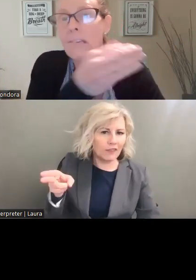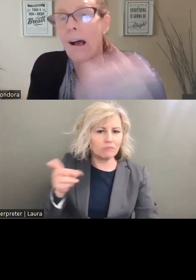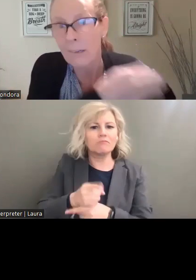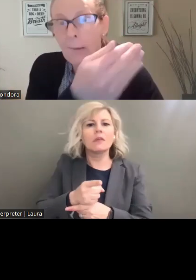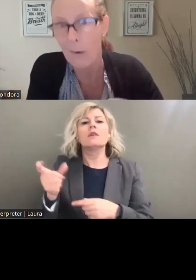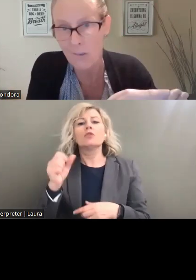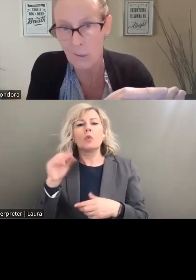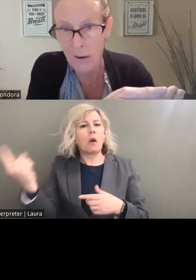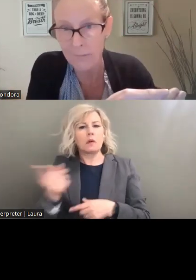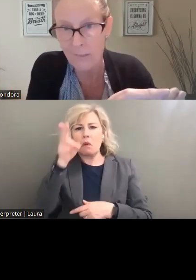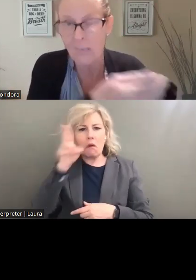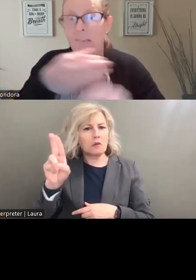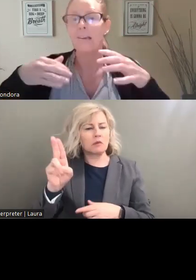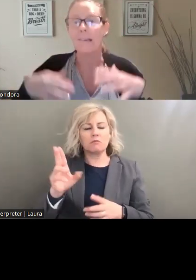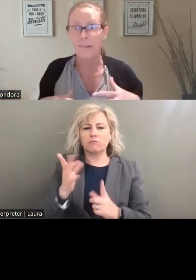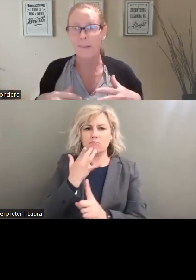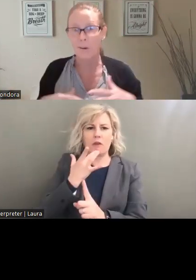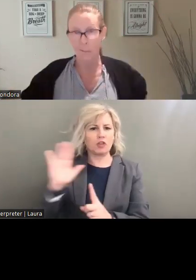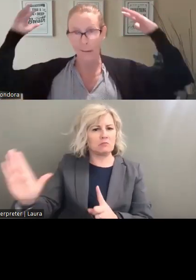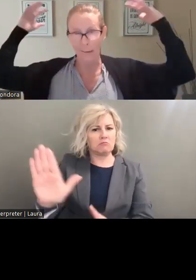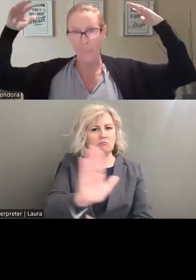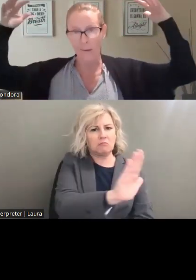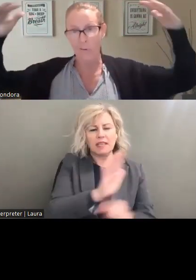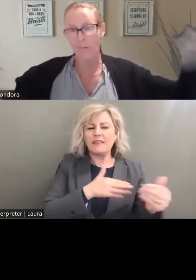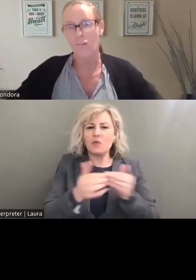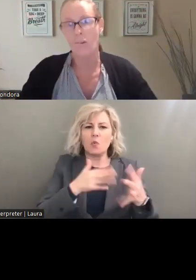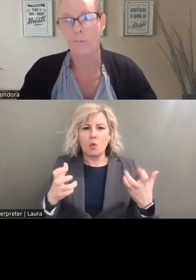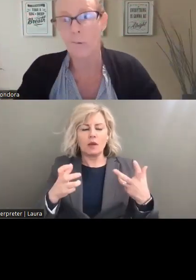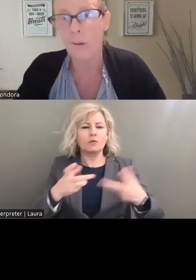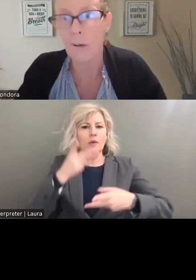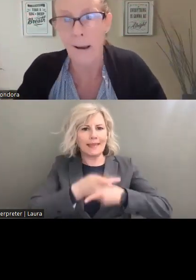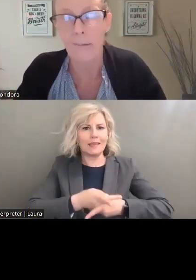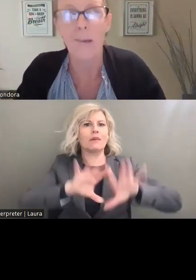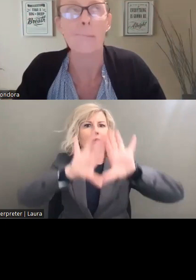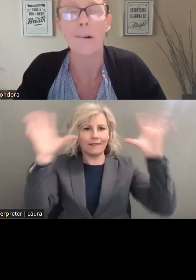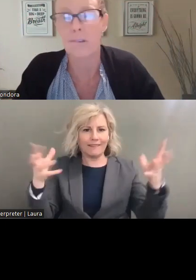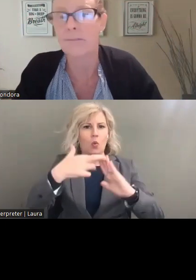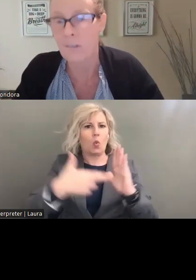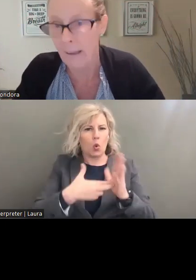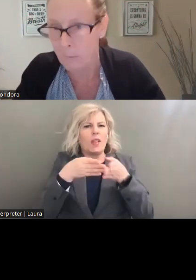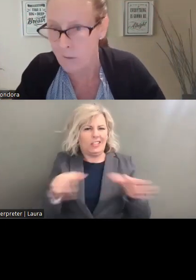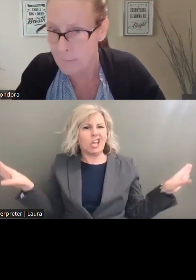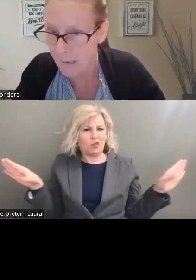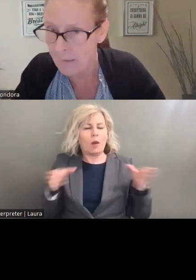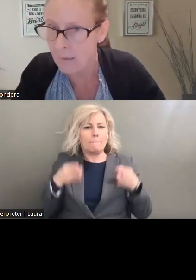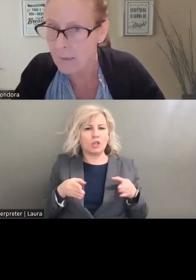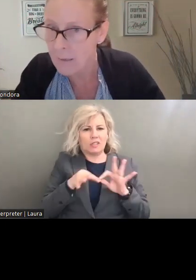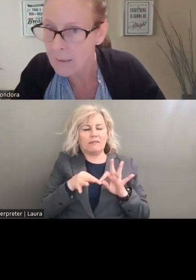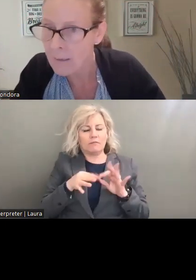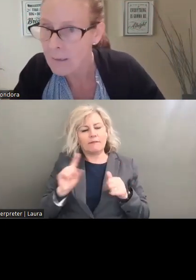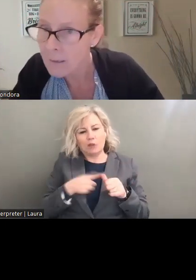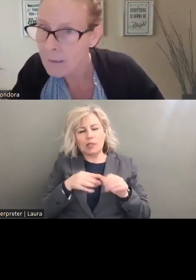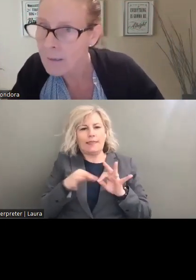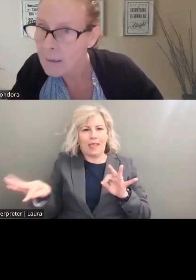we're always honoring personal preferences, even though we want to keep the overarching rule around person first language in mind.